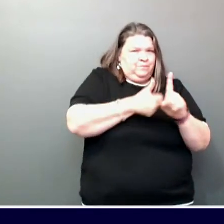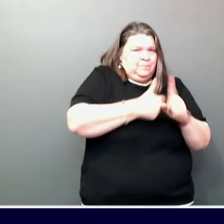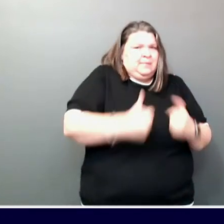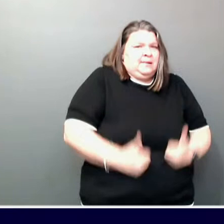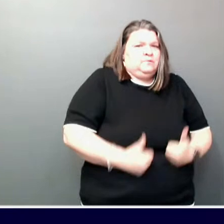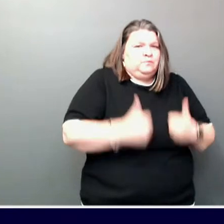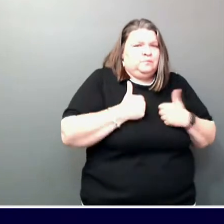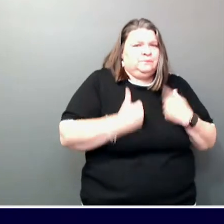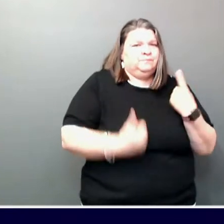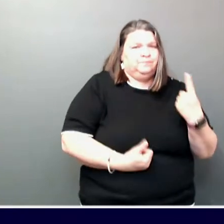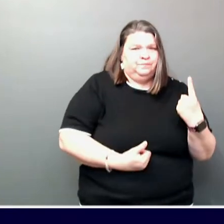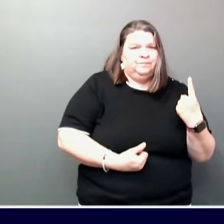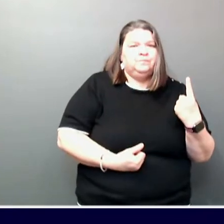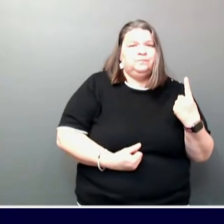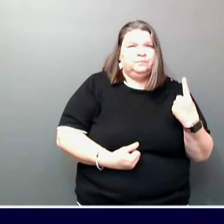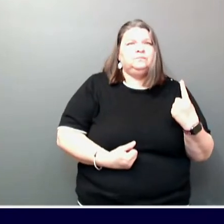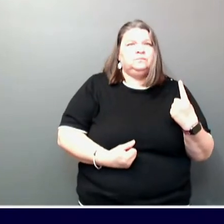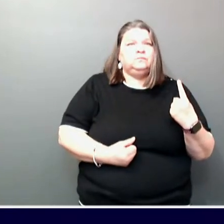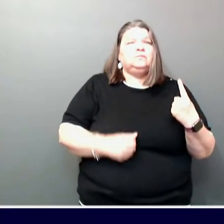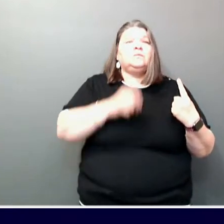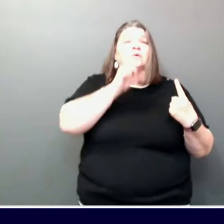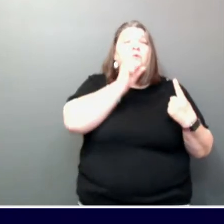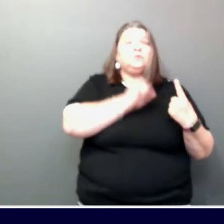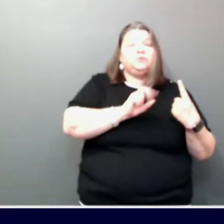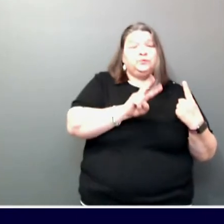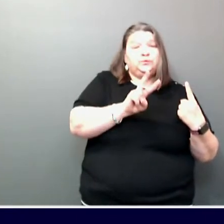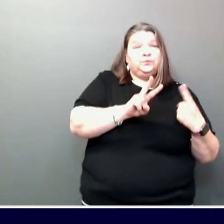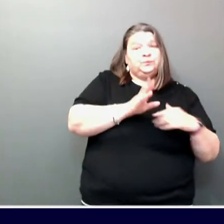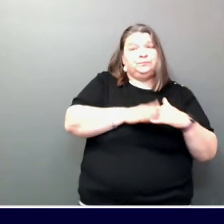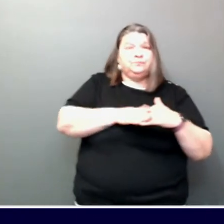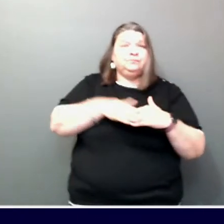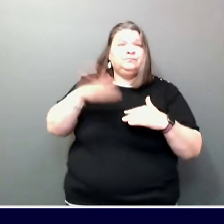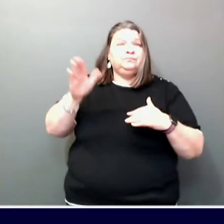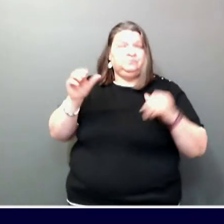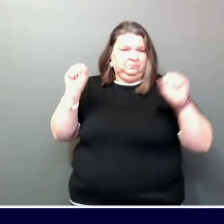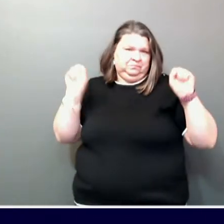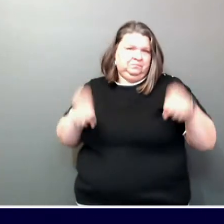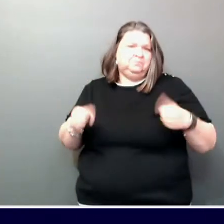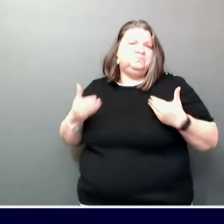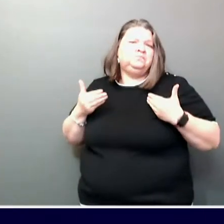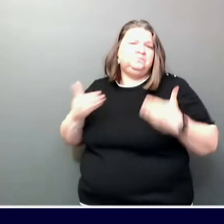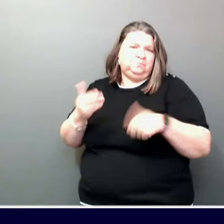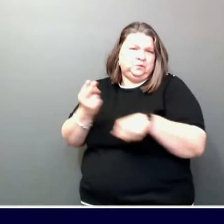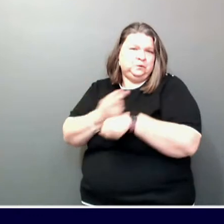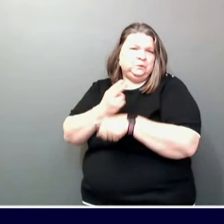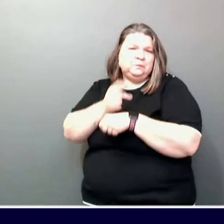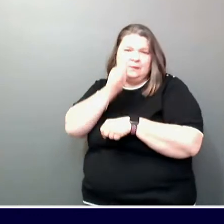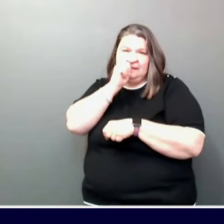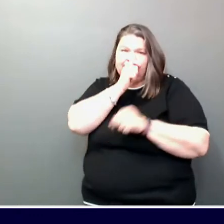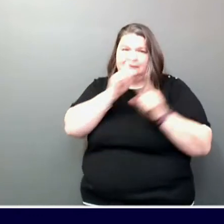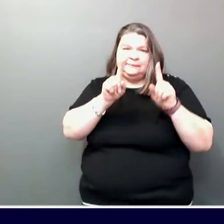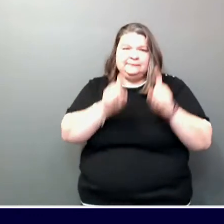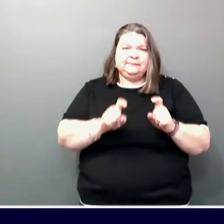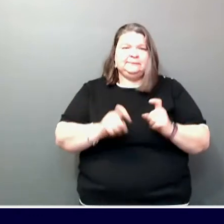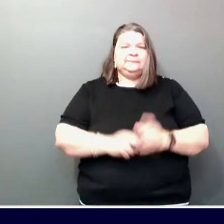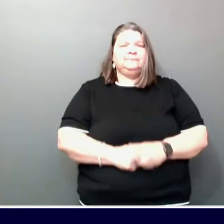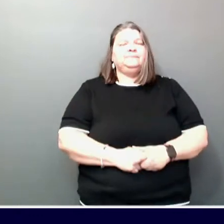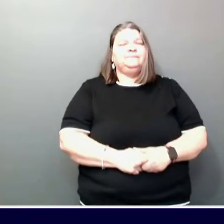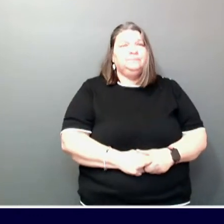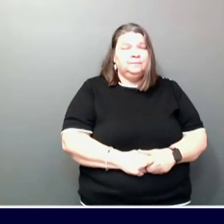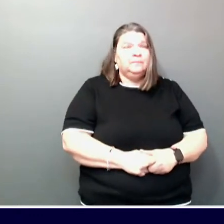individual over the age of 2 can use these tests. Maine residents can also order free tests through the national initiative